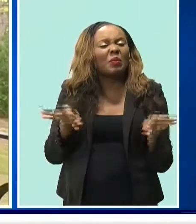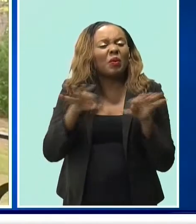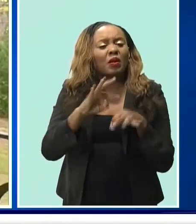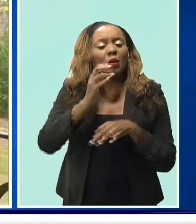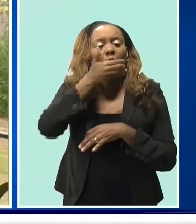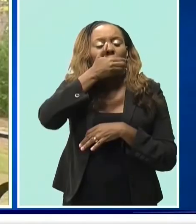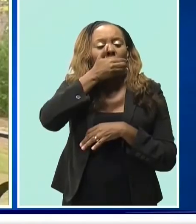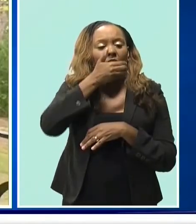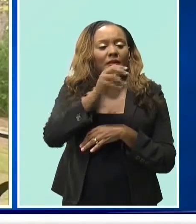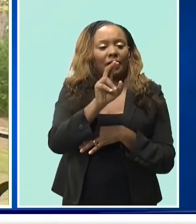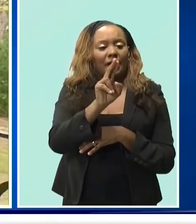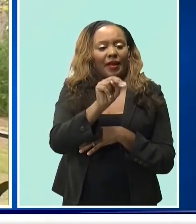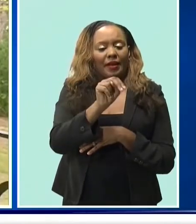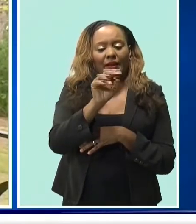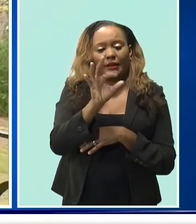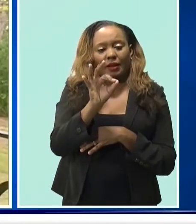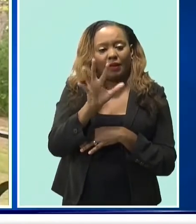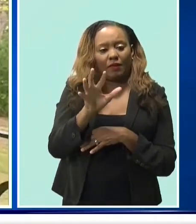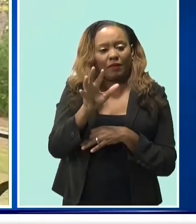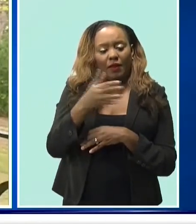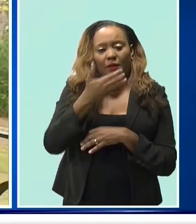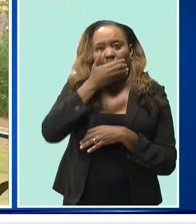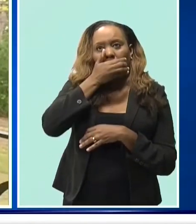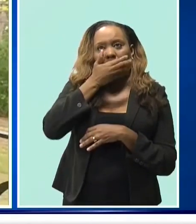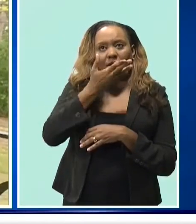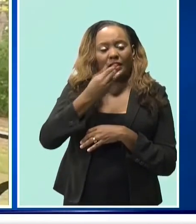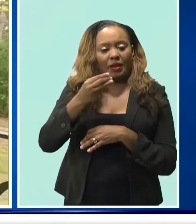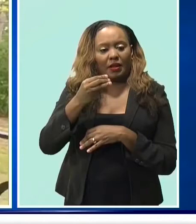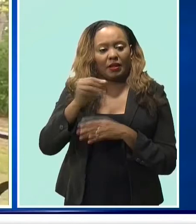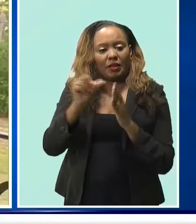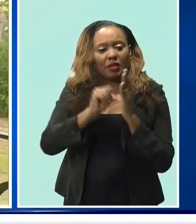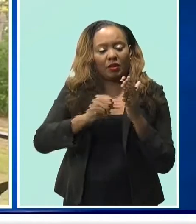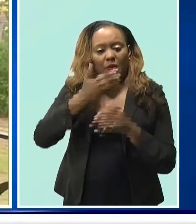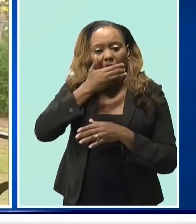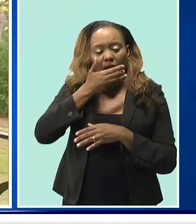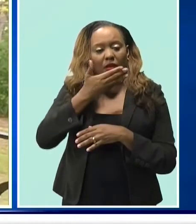and the surgical mask, and the